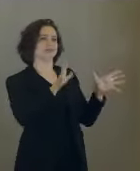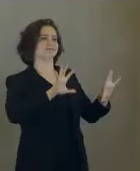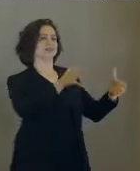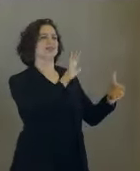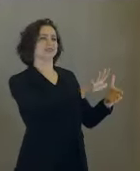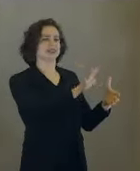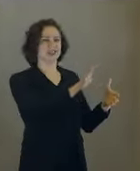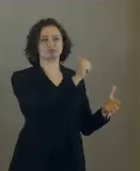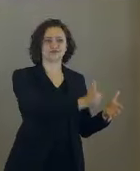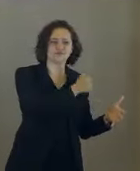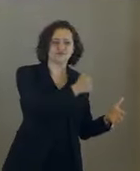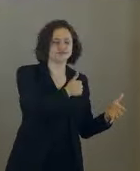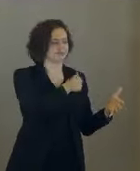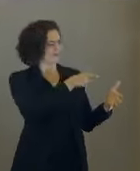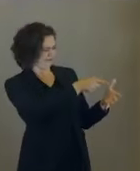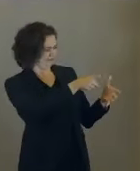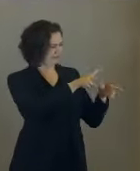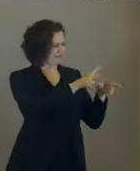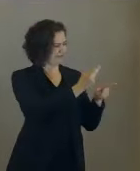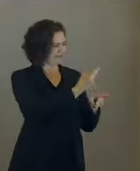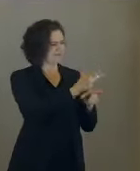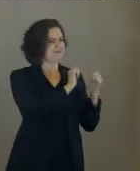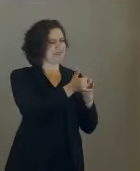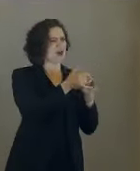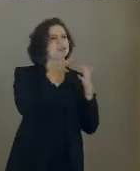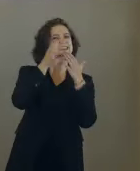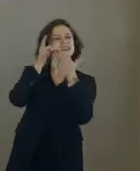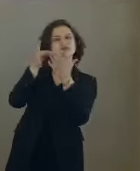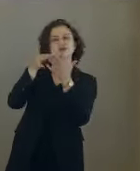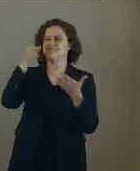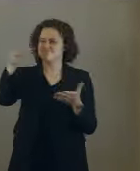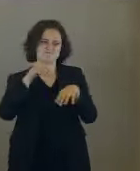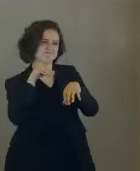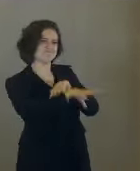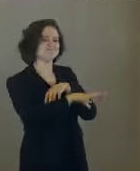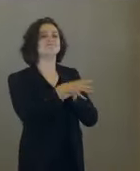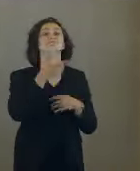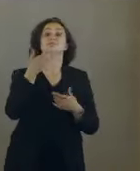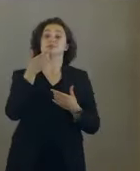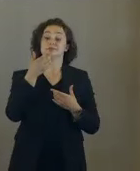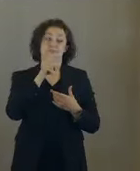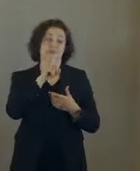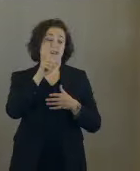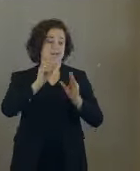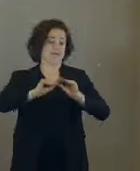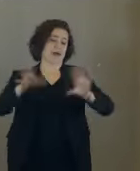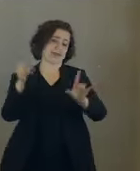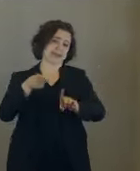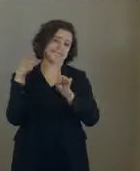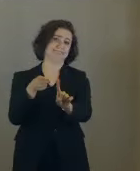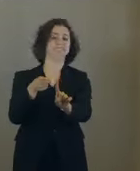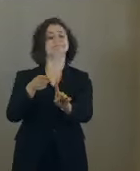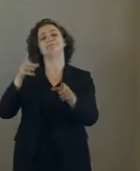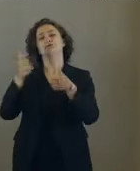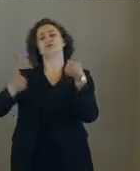team doing with leadership style. And there have been no questions or concerns with the manner in which